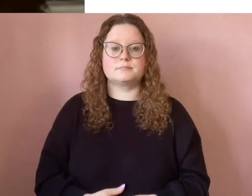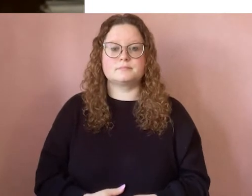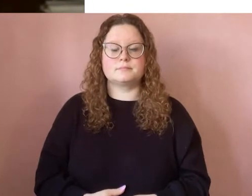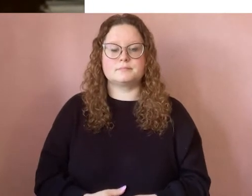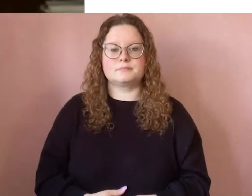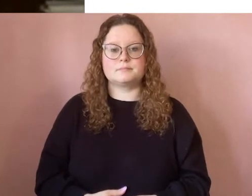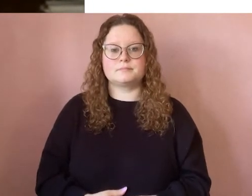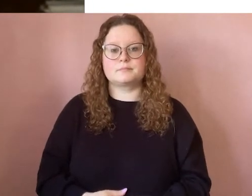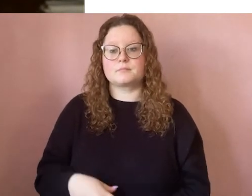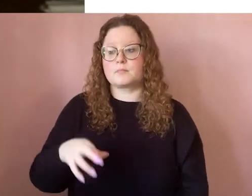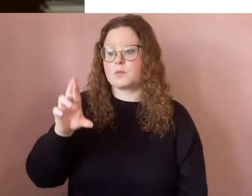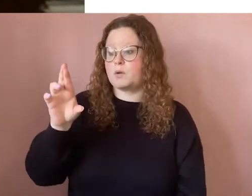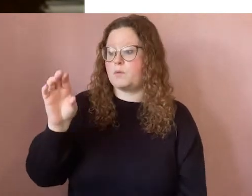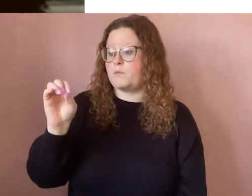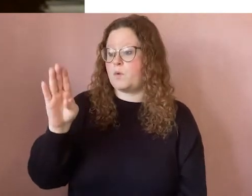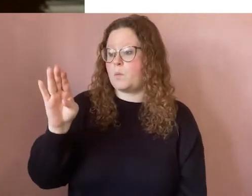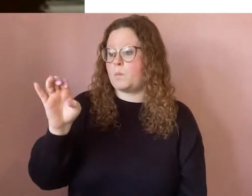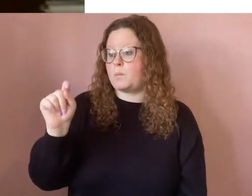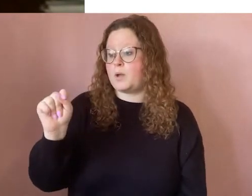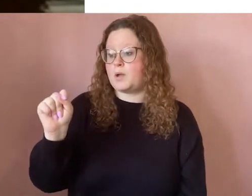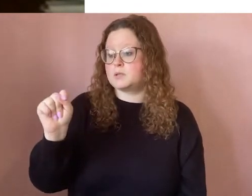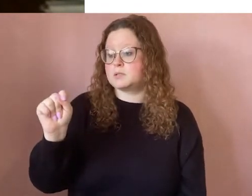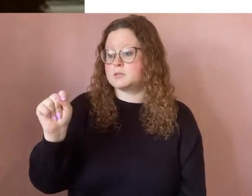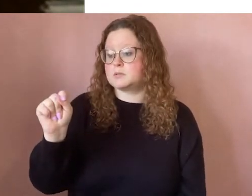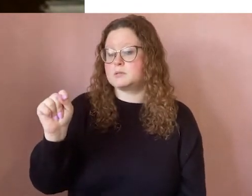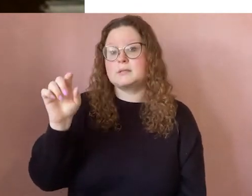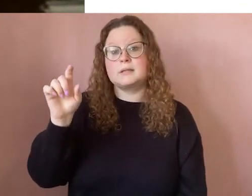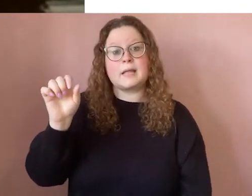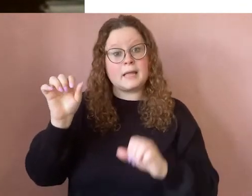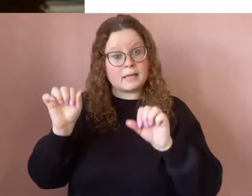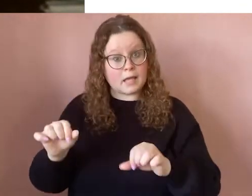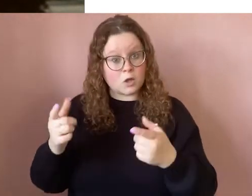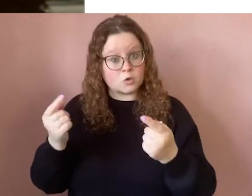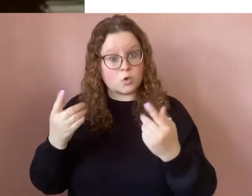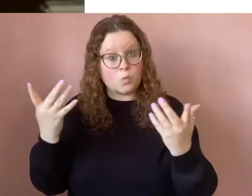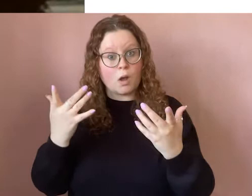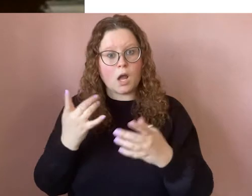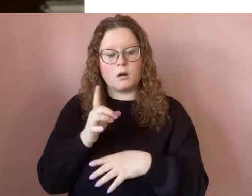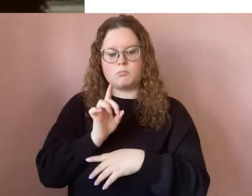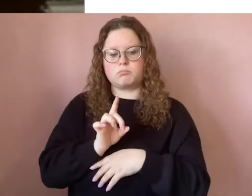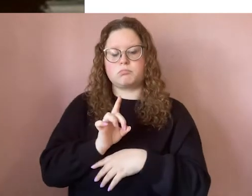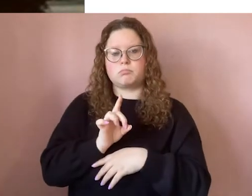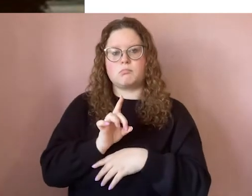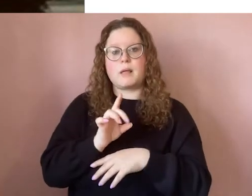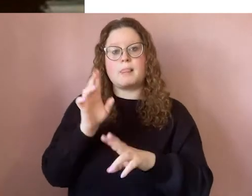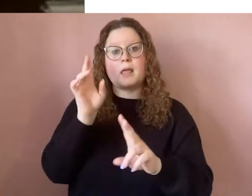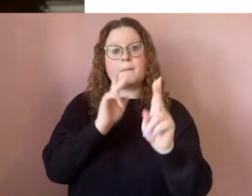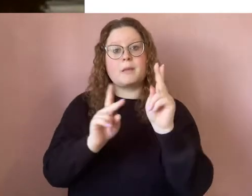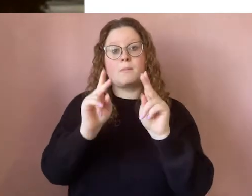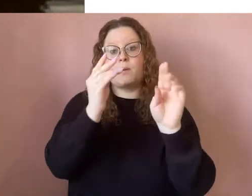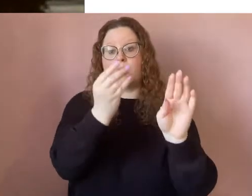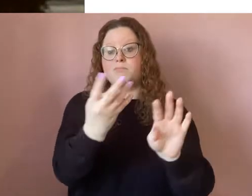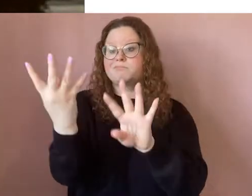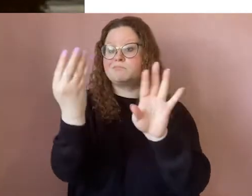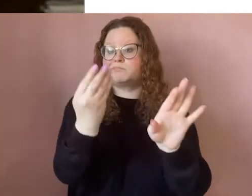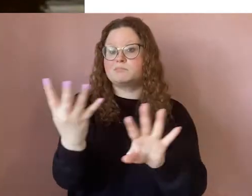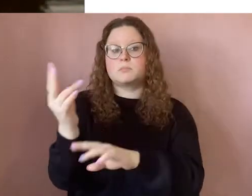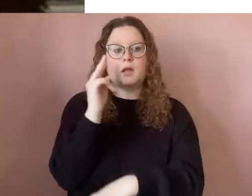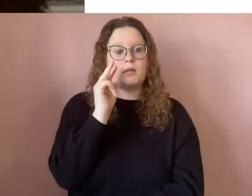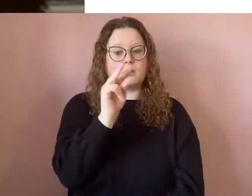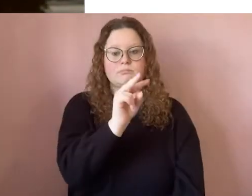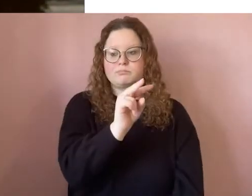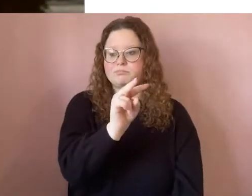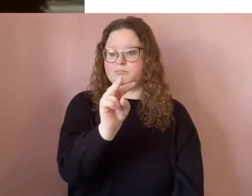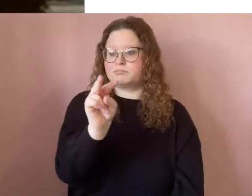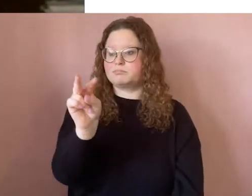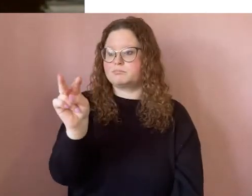A robot can watch all those coming into a building and be taught to isolate those that they don't want